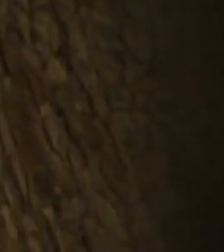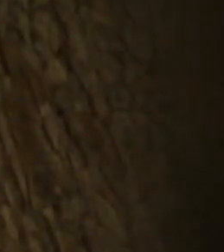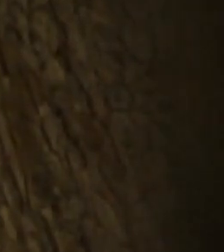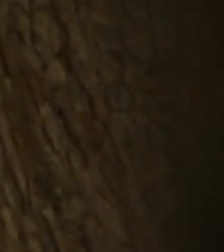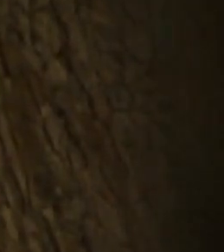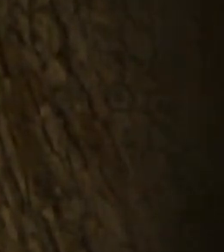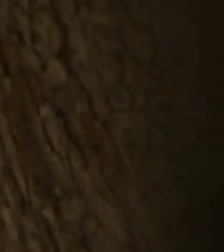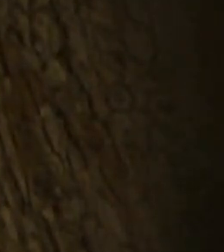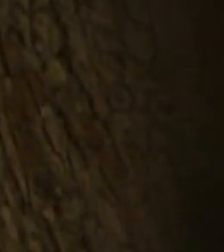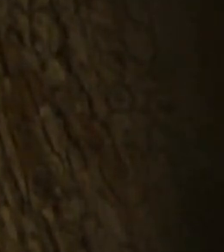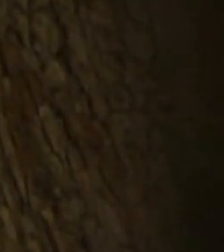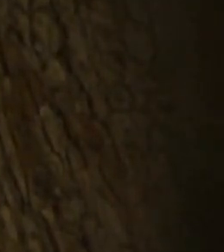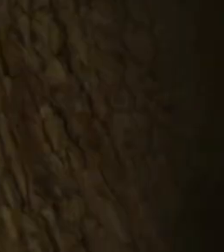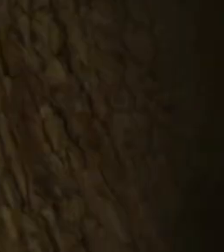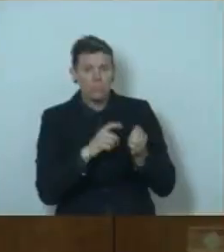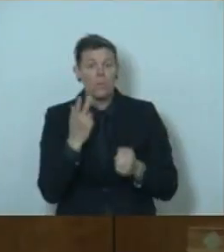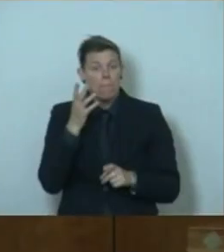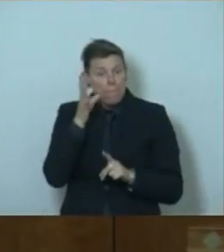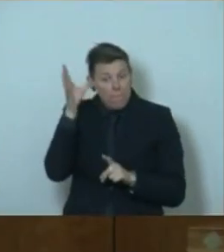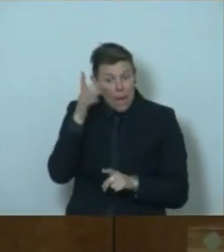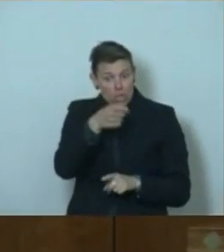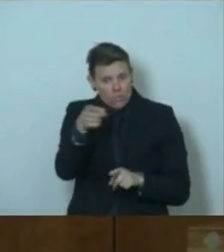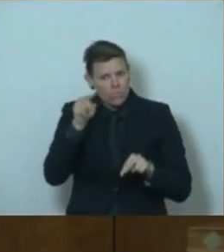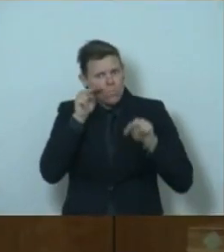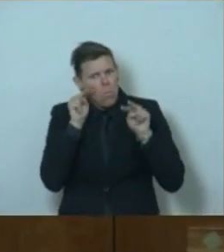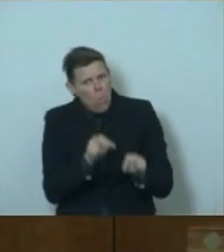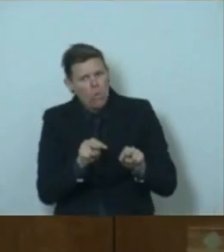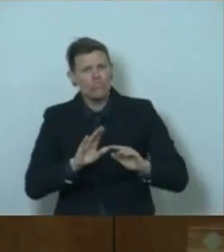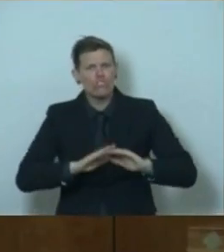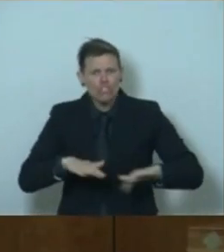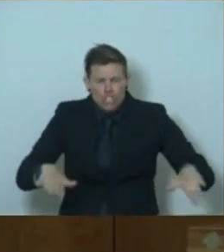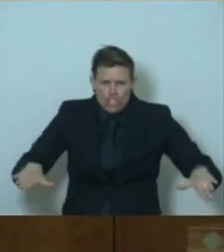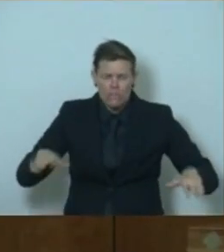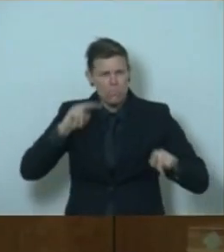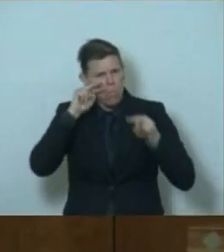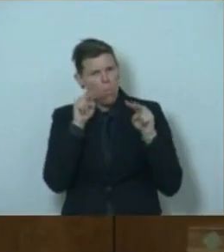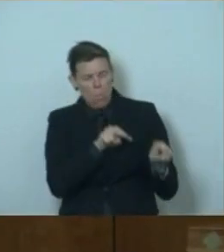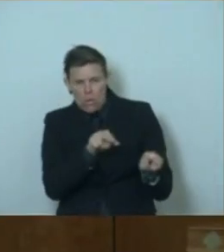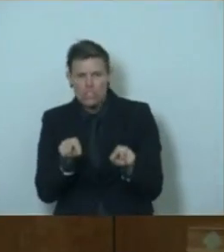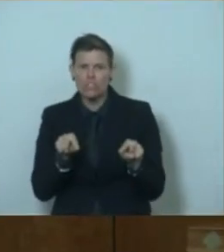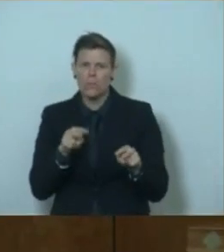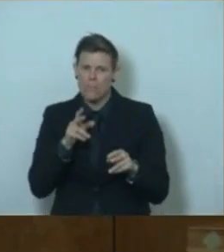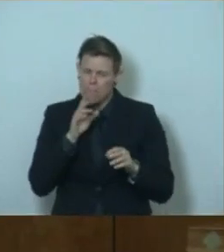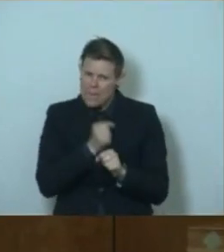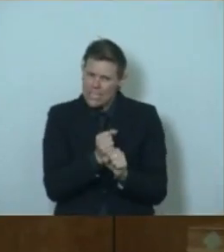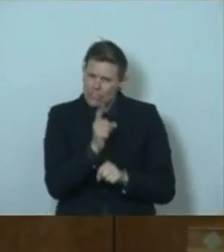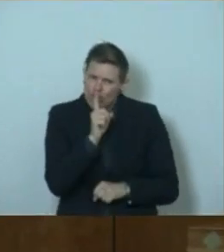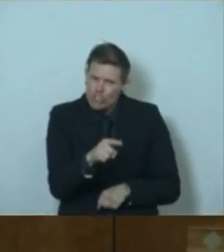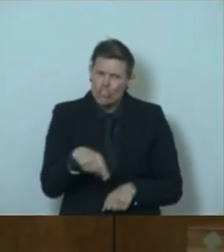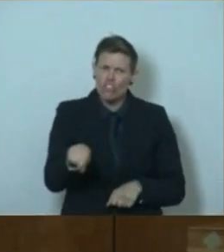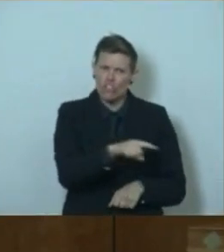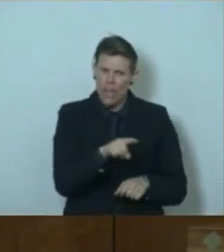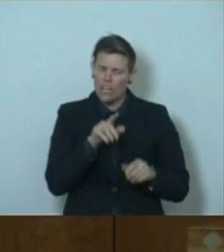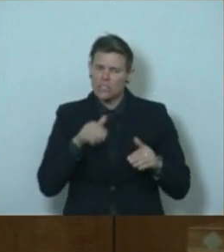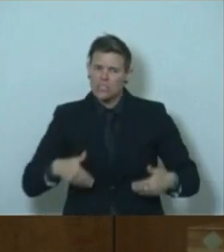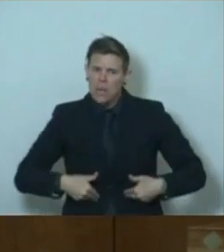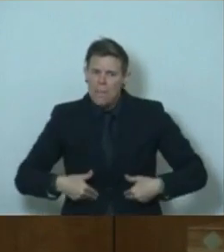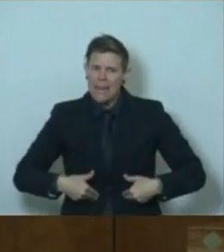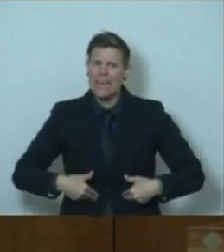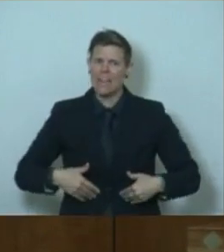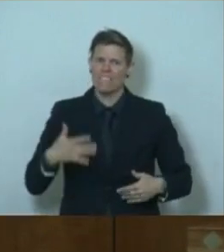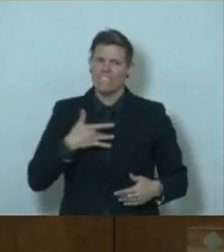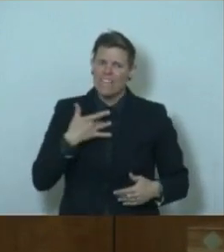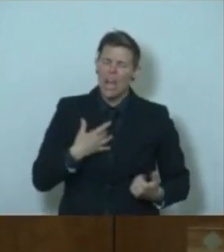is 3.2%. In children, pay particular attention to abdominal symptoms or nausea or